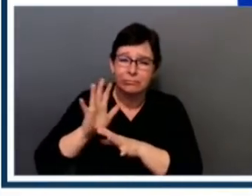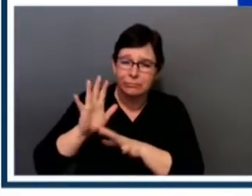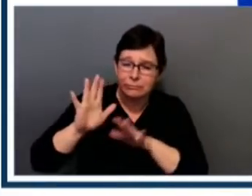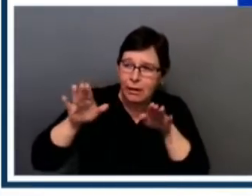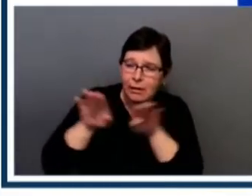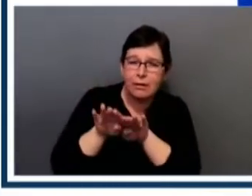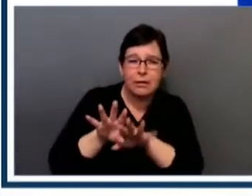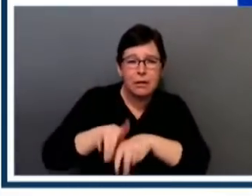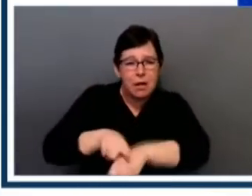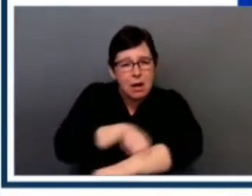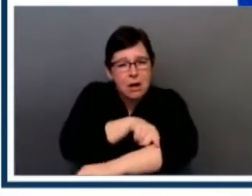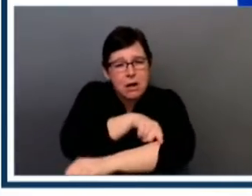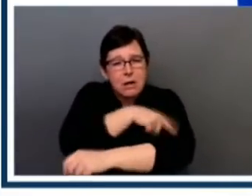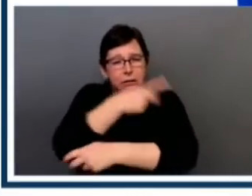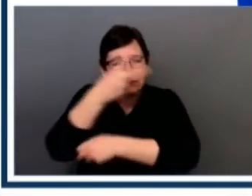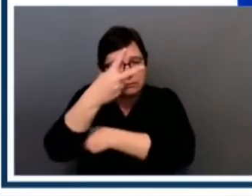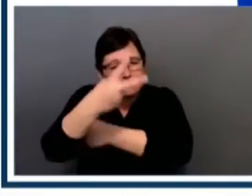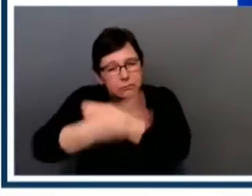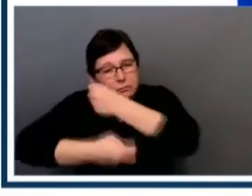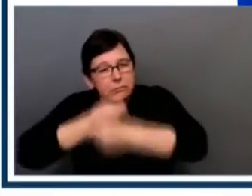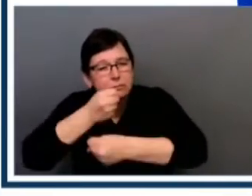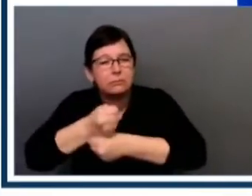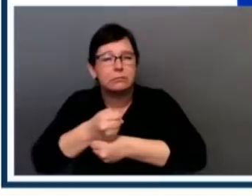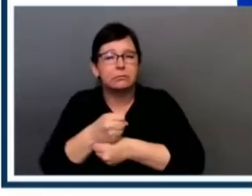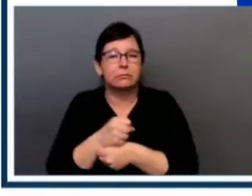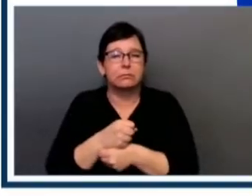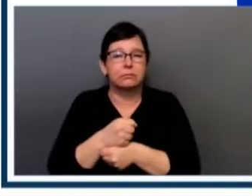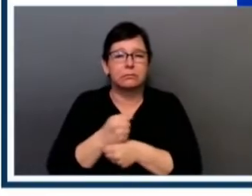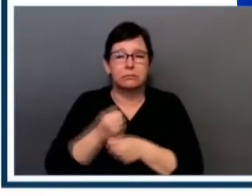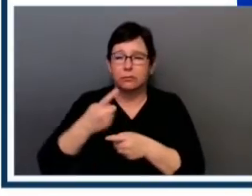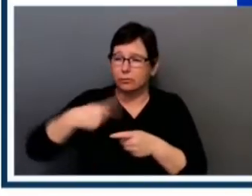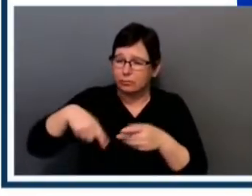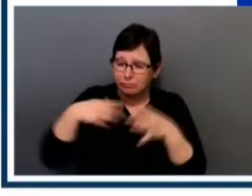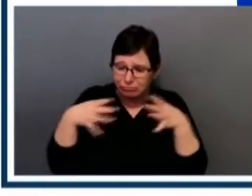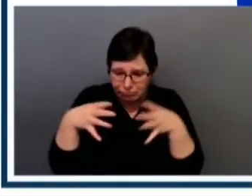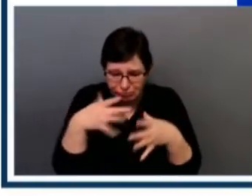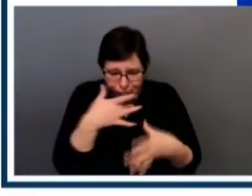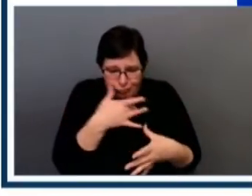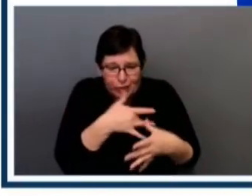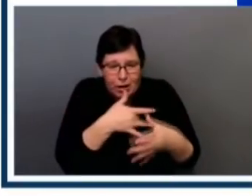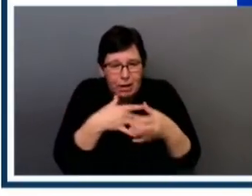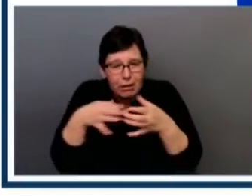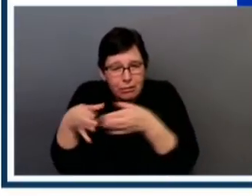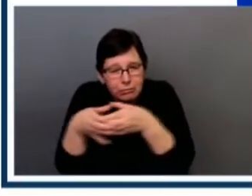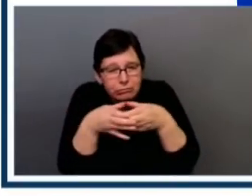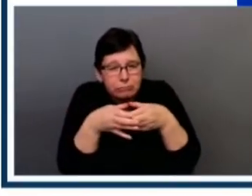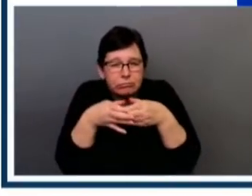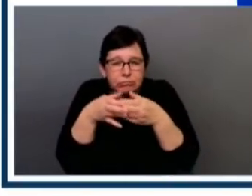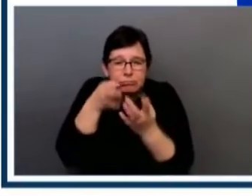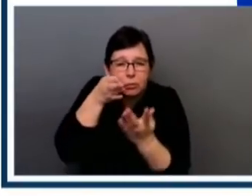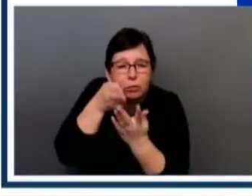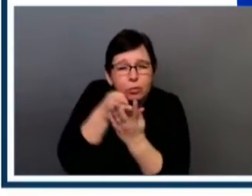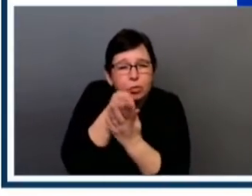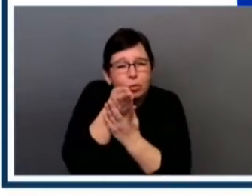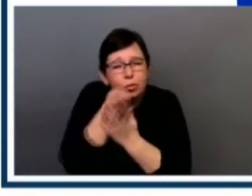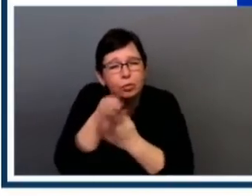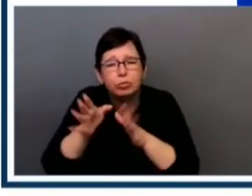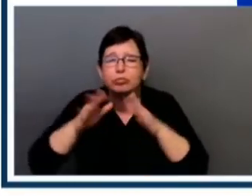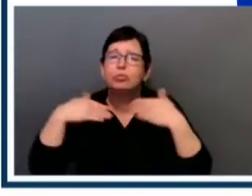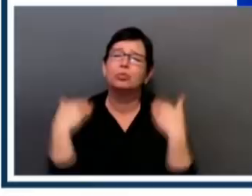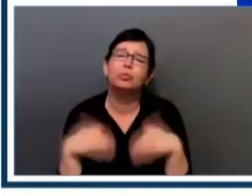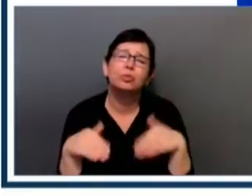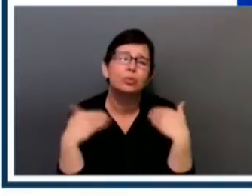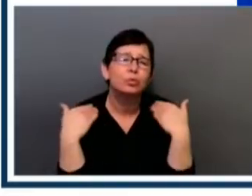province, as Nova Scotians. We've seen tragedies that are unparalleled. We've experienced all the ups and downs